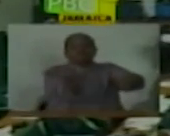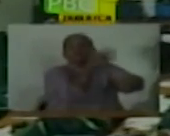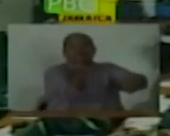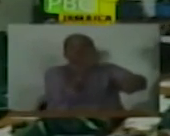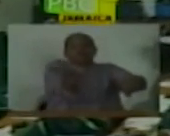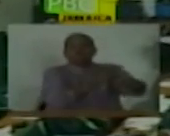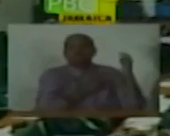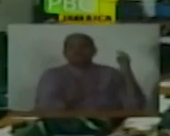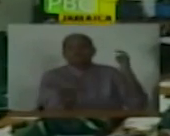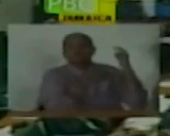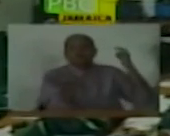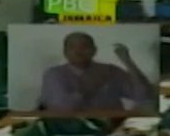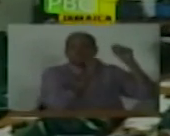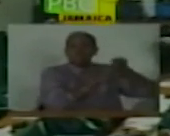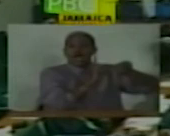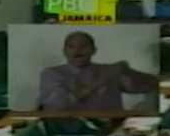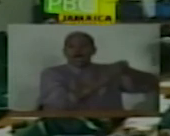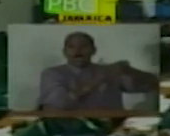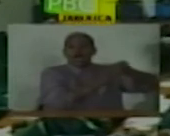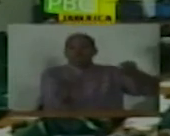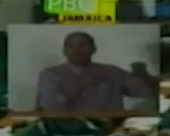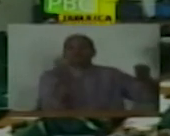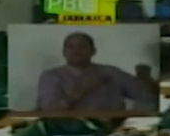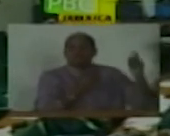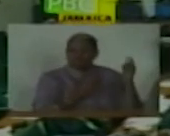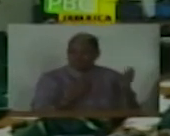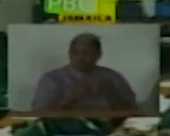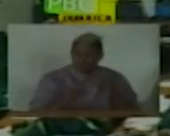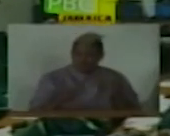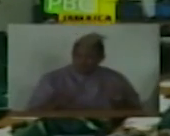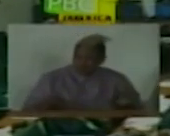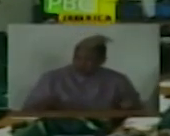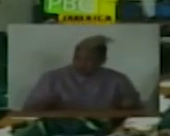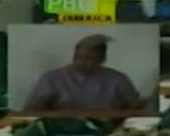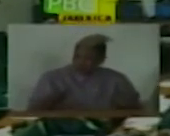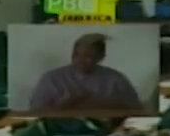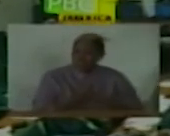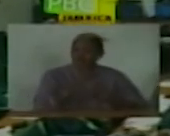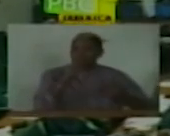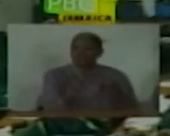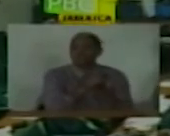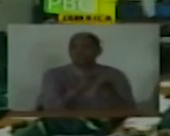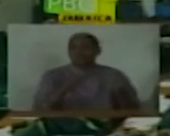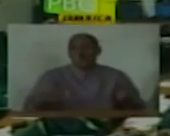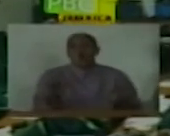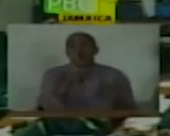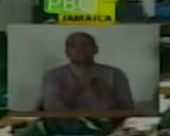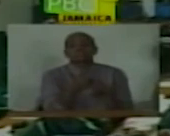can't sell no pan chicken. What that is doing is destroying